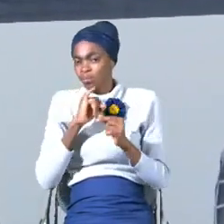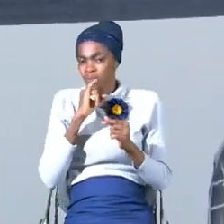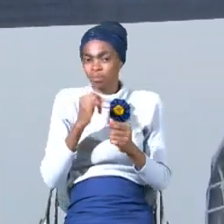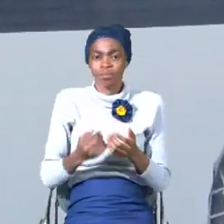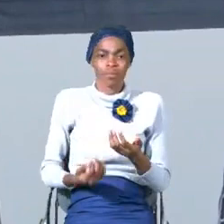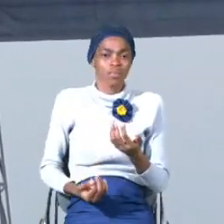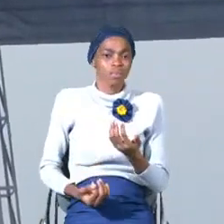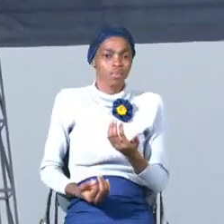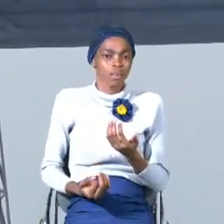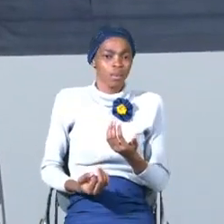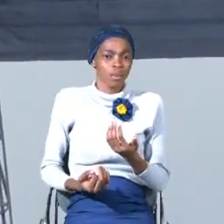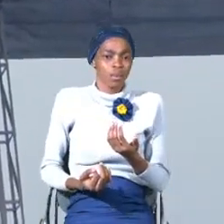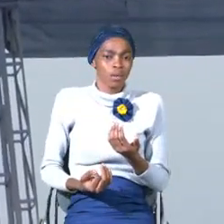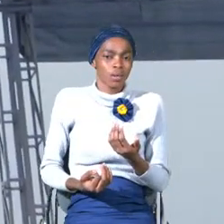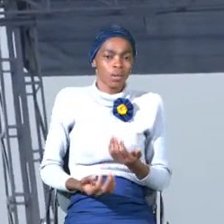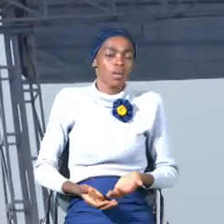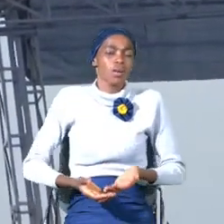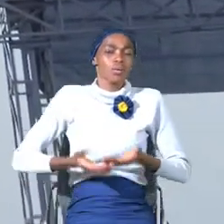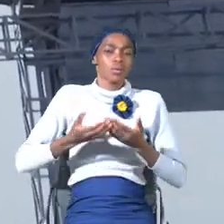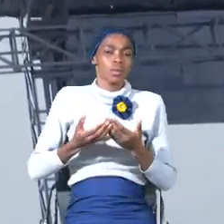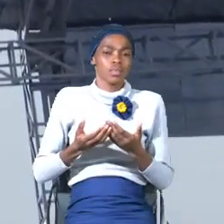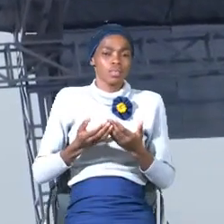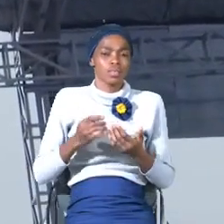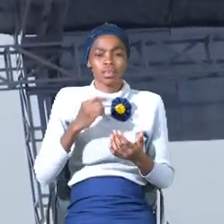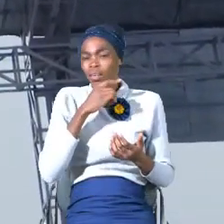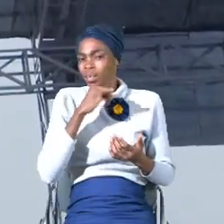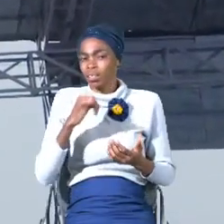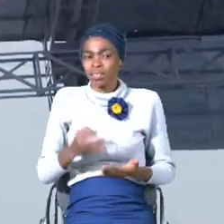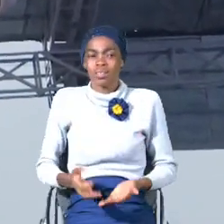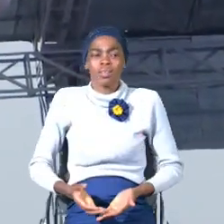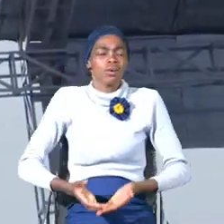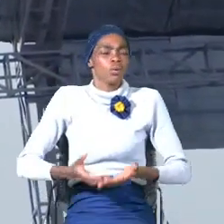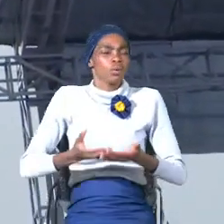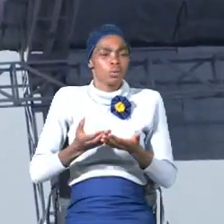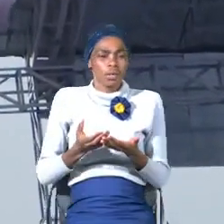Gossiping is a weight. Lying is a weight.